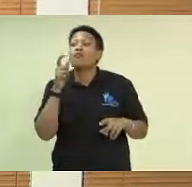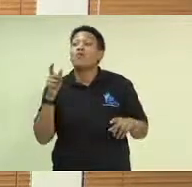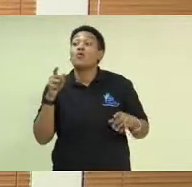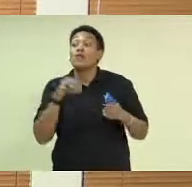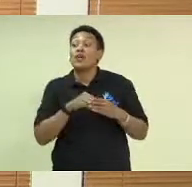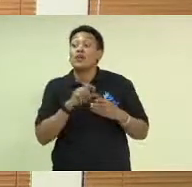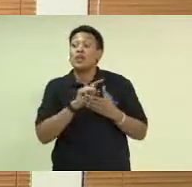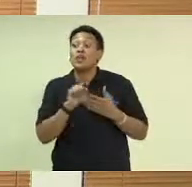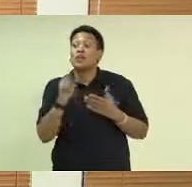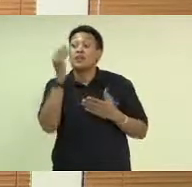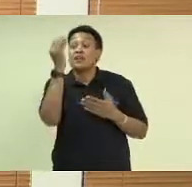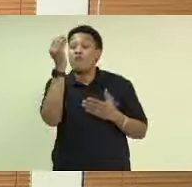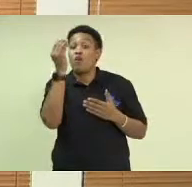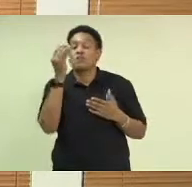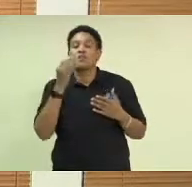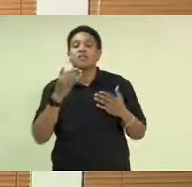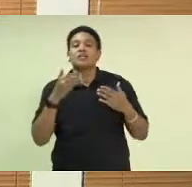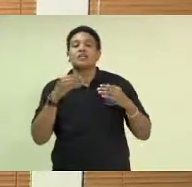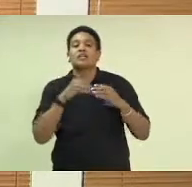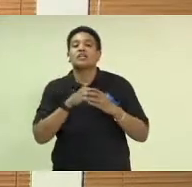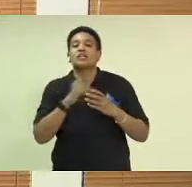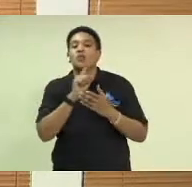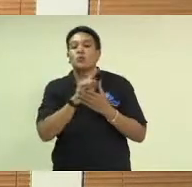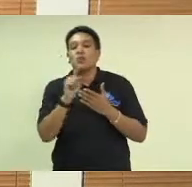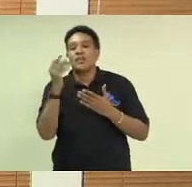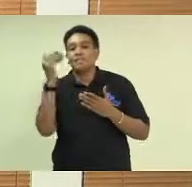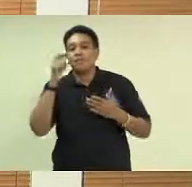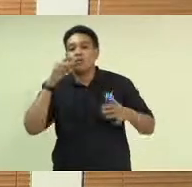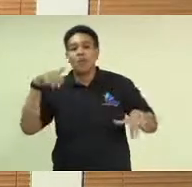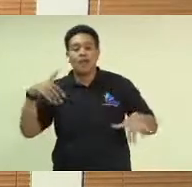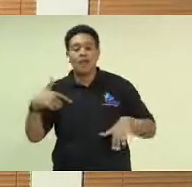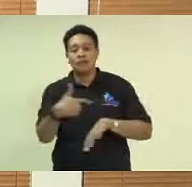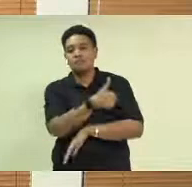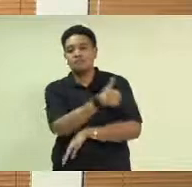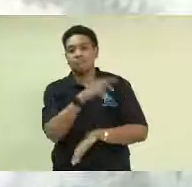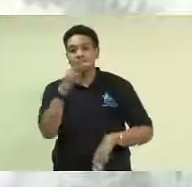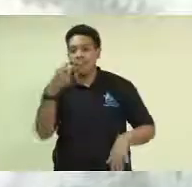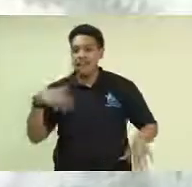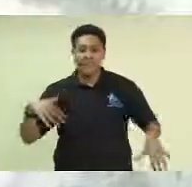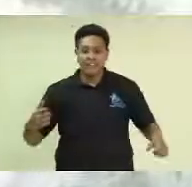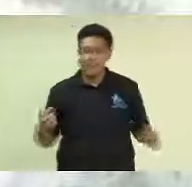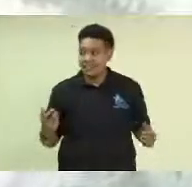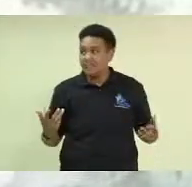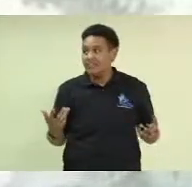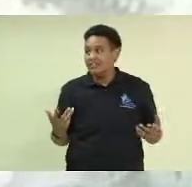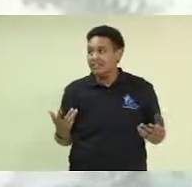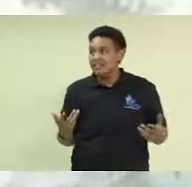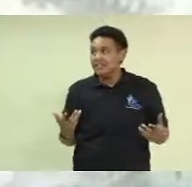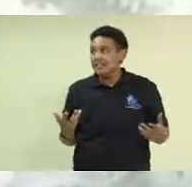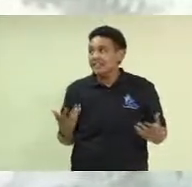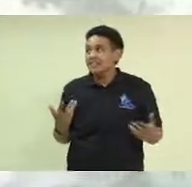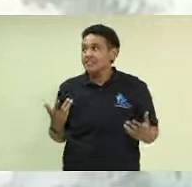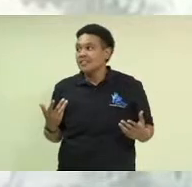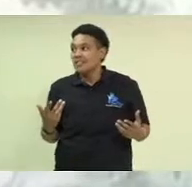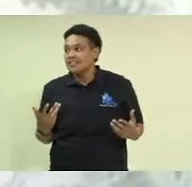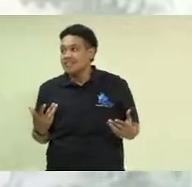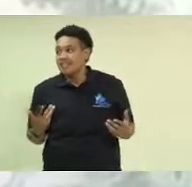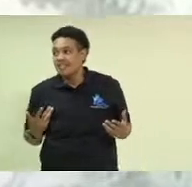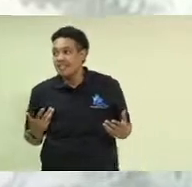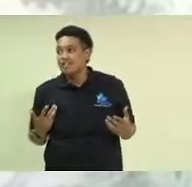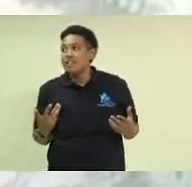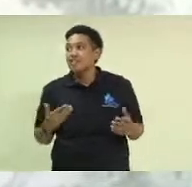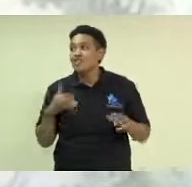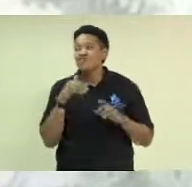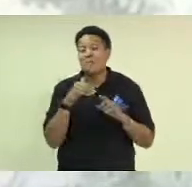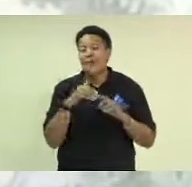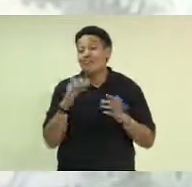week 14 going into week 15 of not being inoculated. Be reminded that the